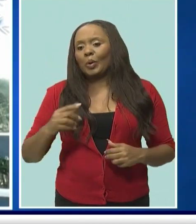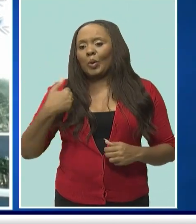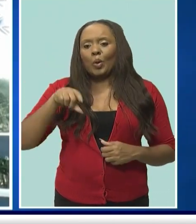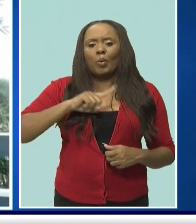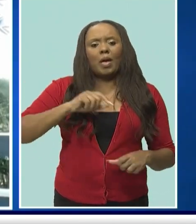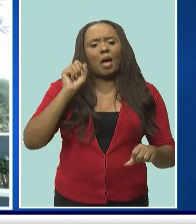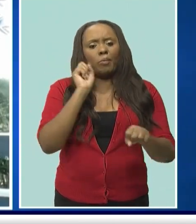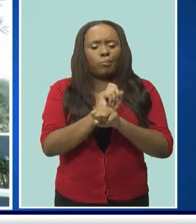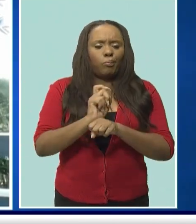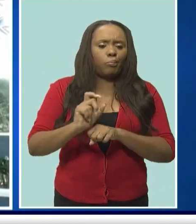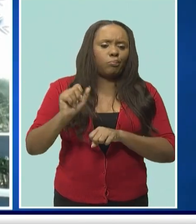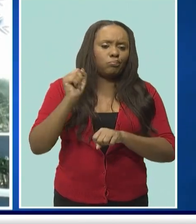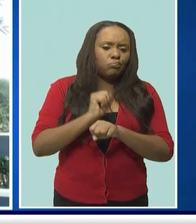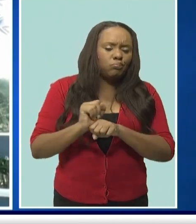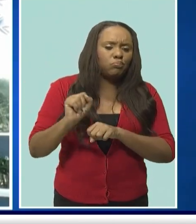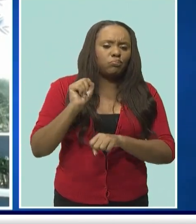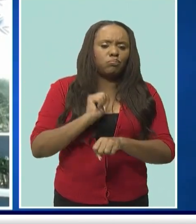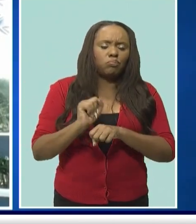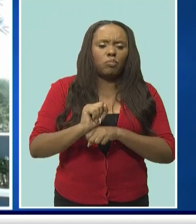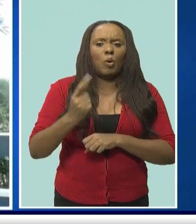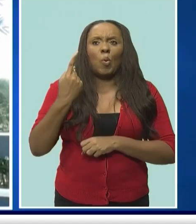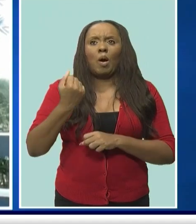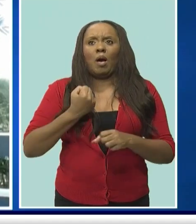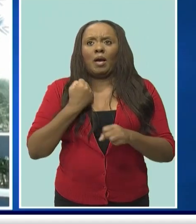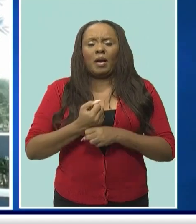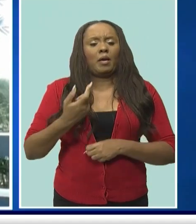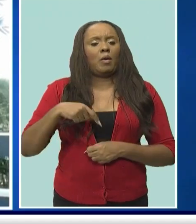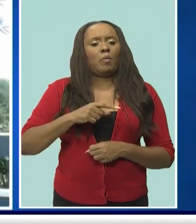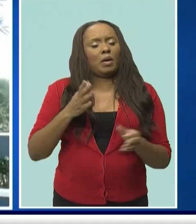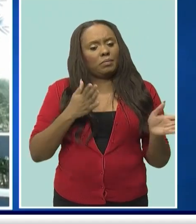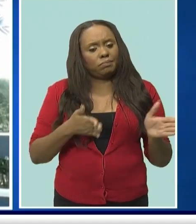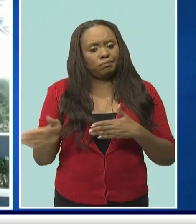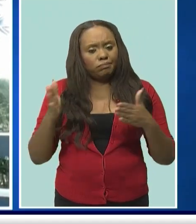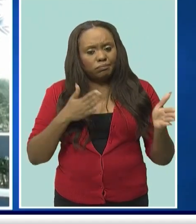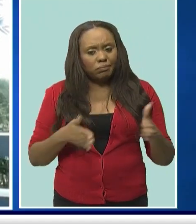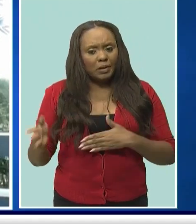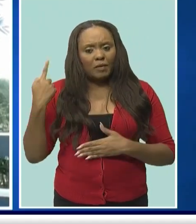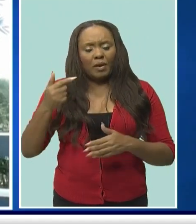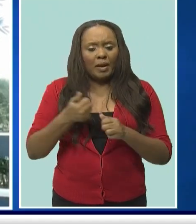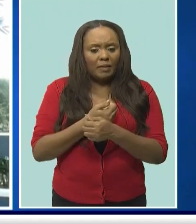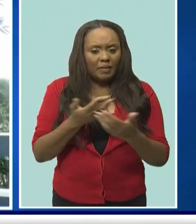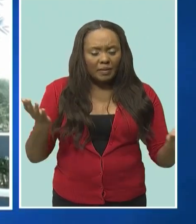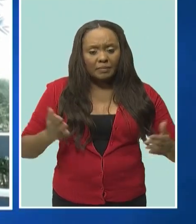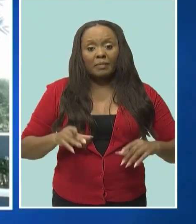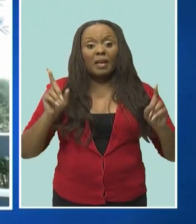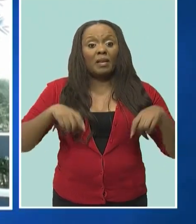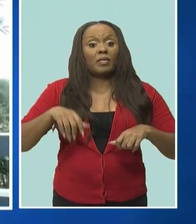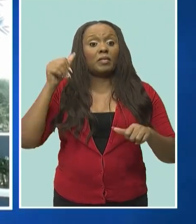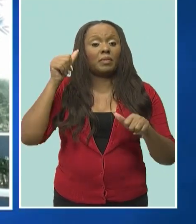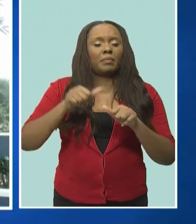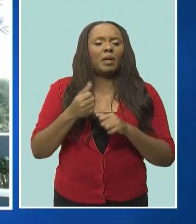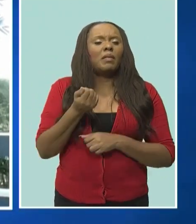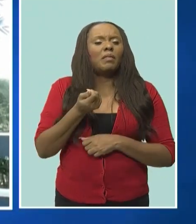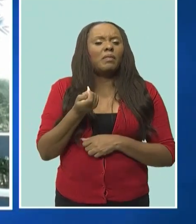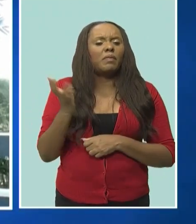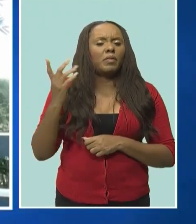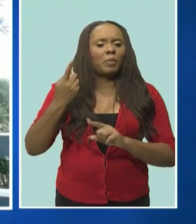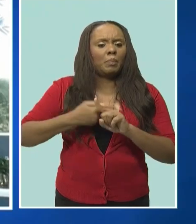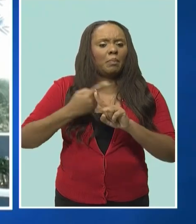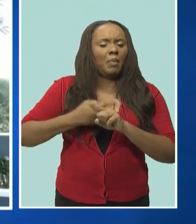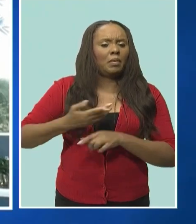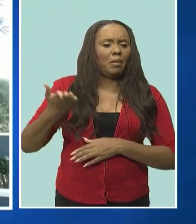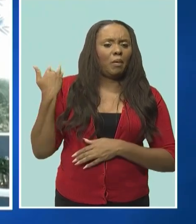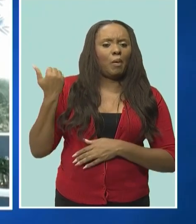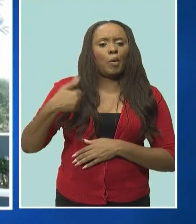has been doing over the last year, preparing for this. And we have to remember that just a few months ago, we were still wearing masks.